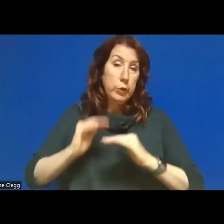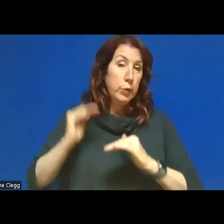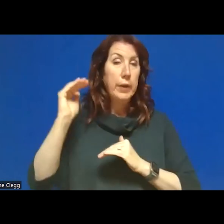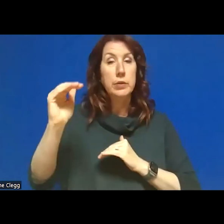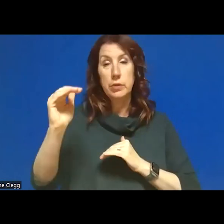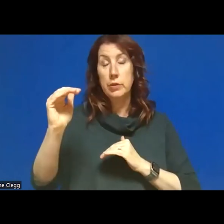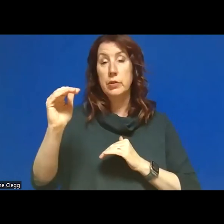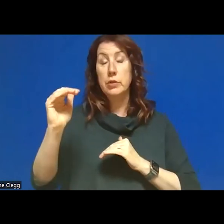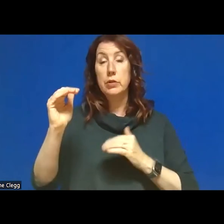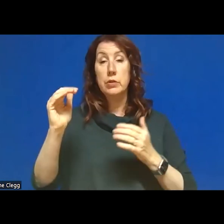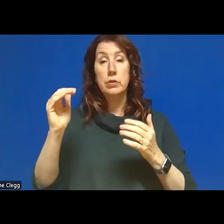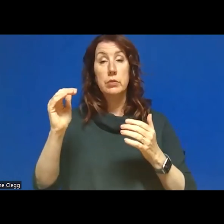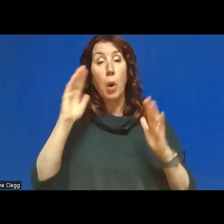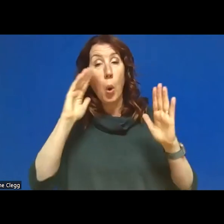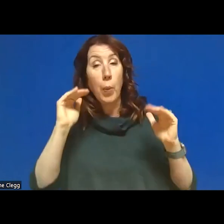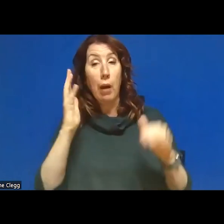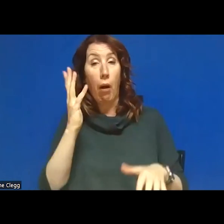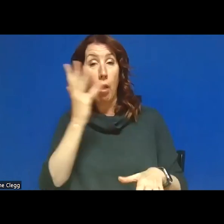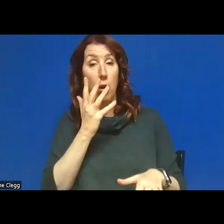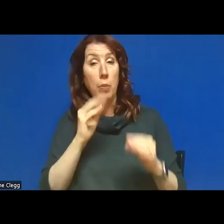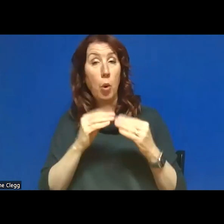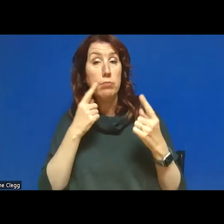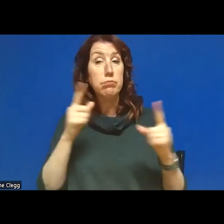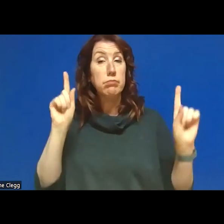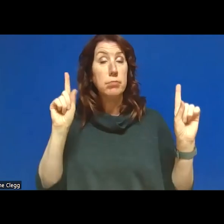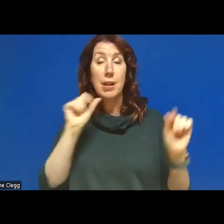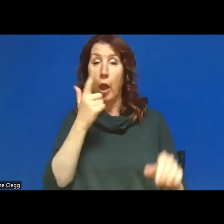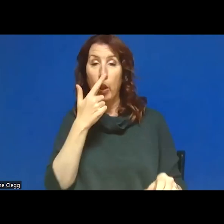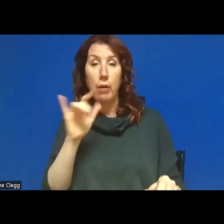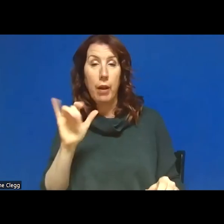in the hopes that I looked more productive, that I didn't look lazy.